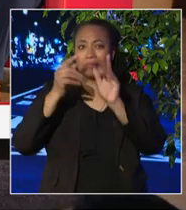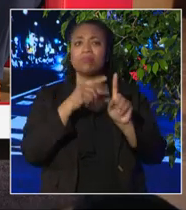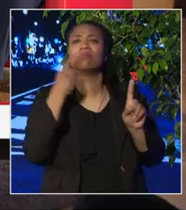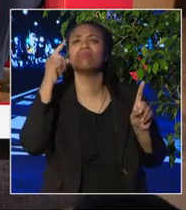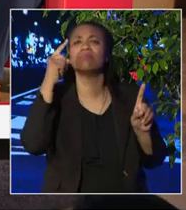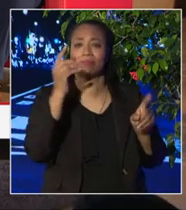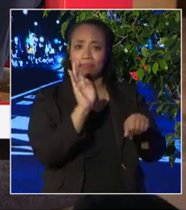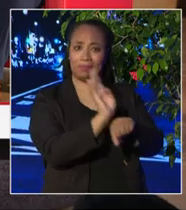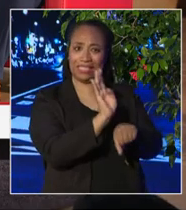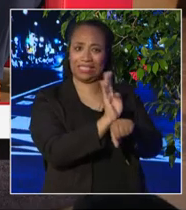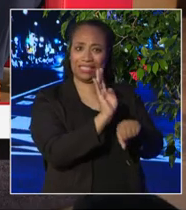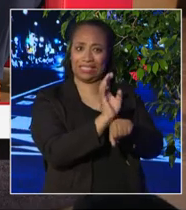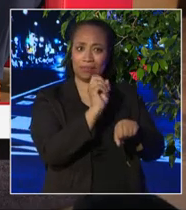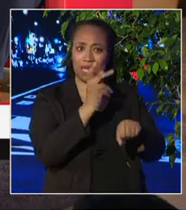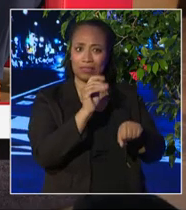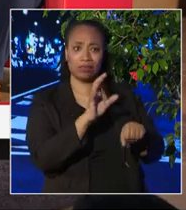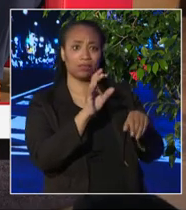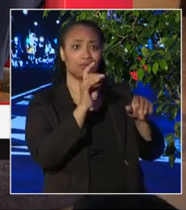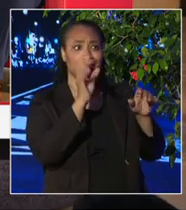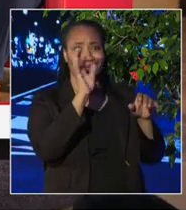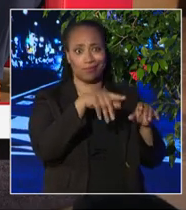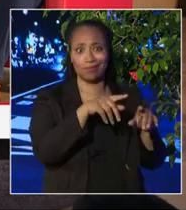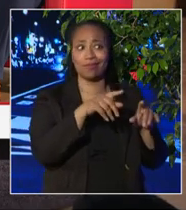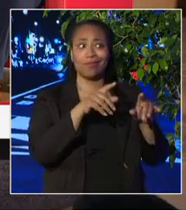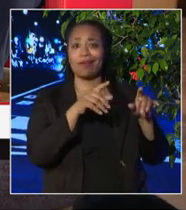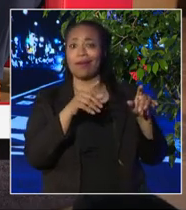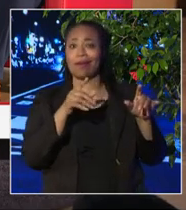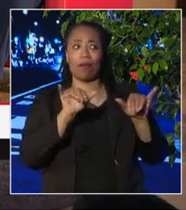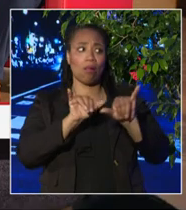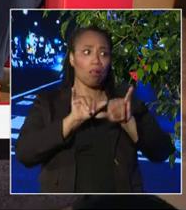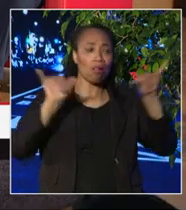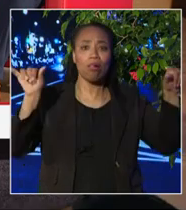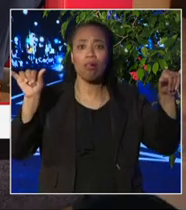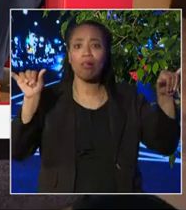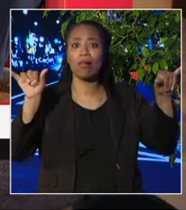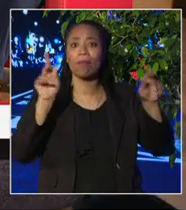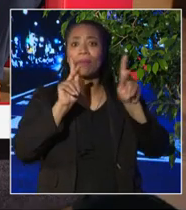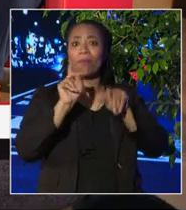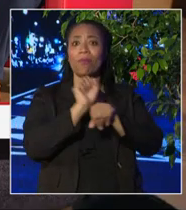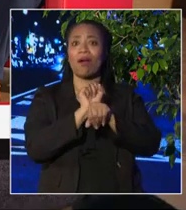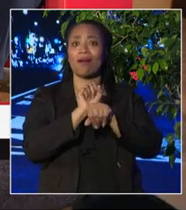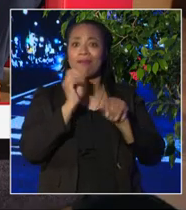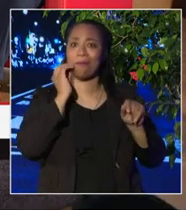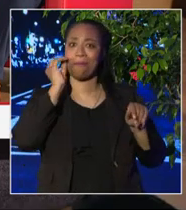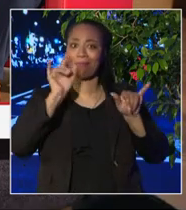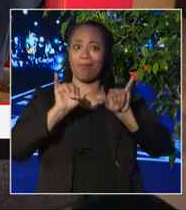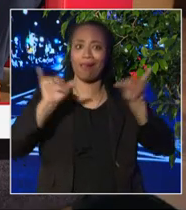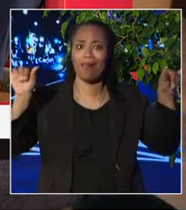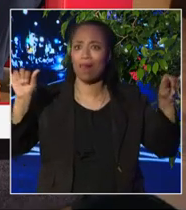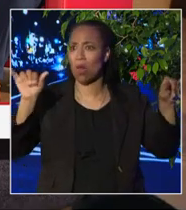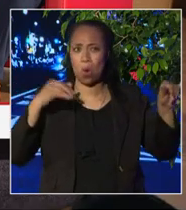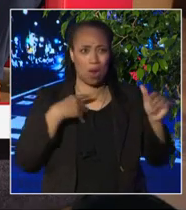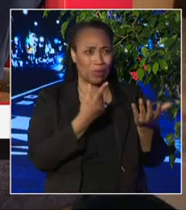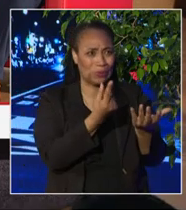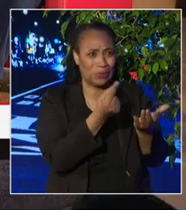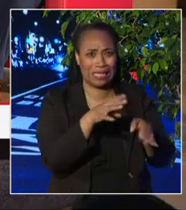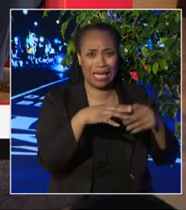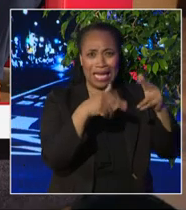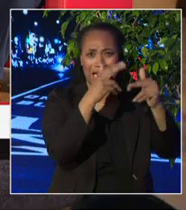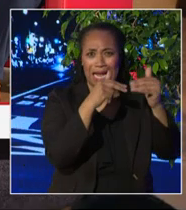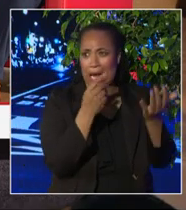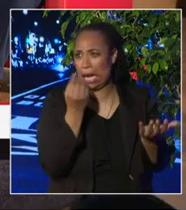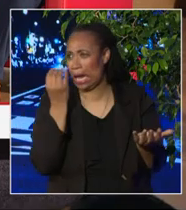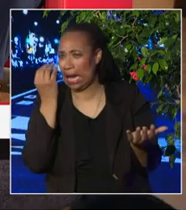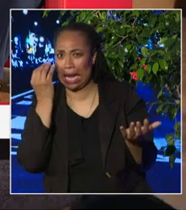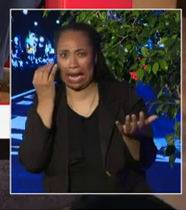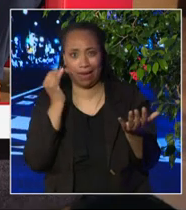to contend with, and now you have a shifting employment base. So all of those things are helping